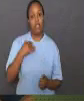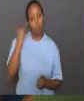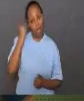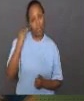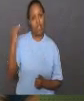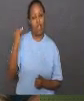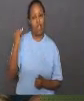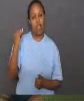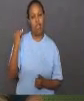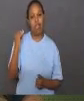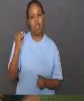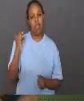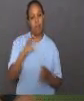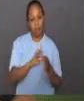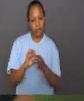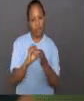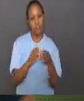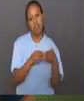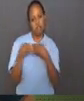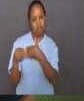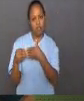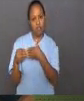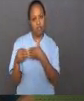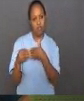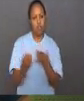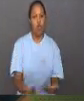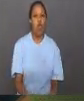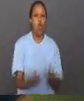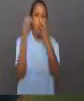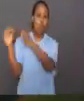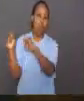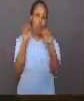ideal society, led to the Holocaust.